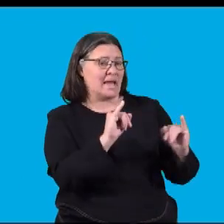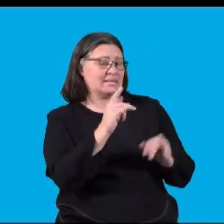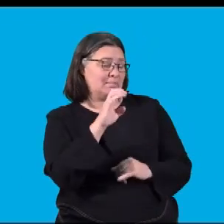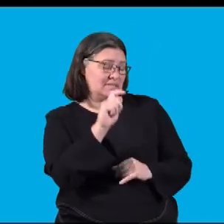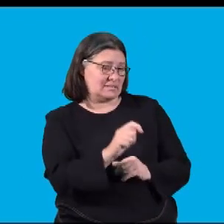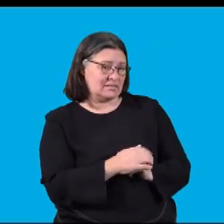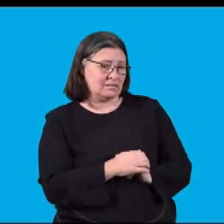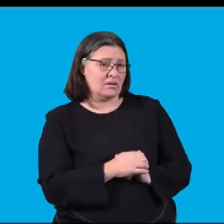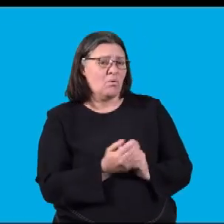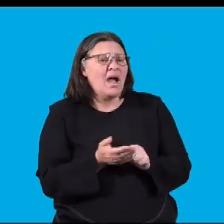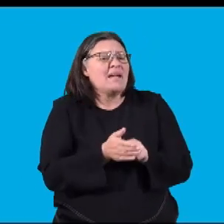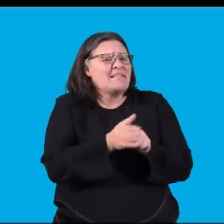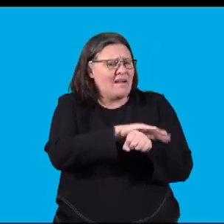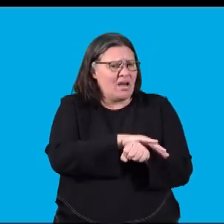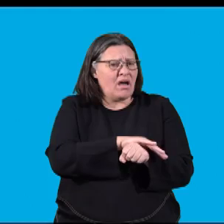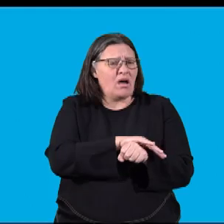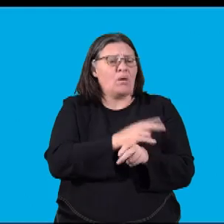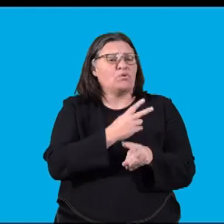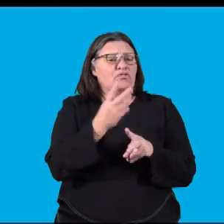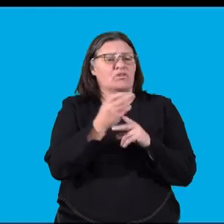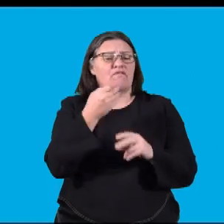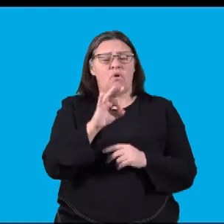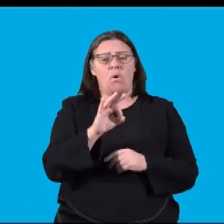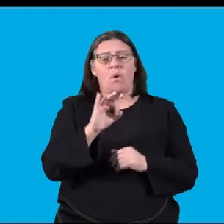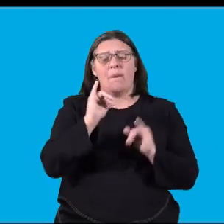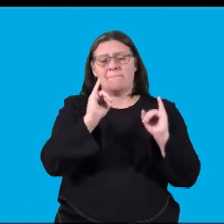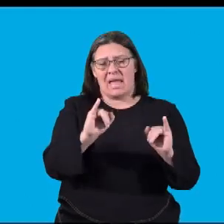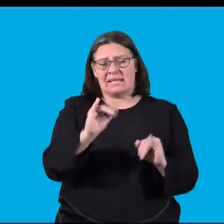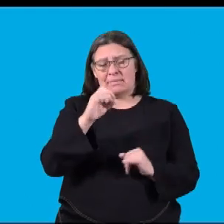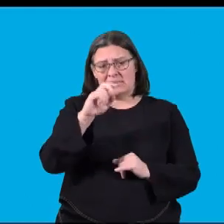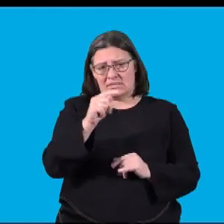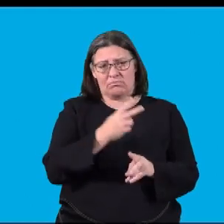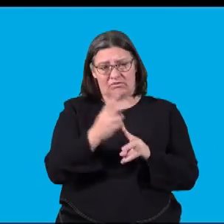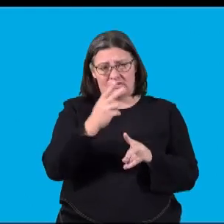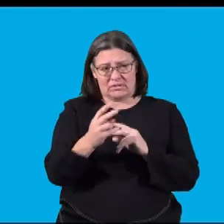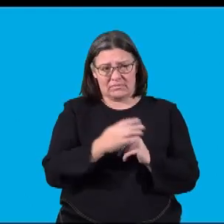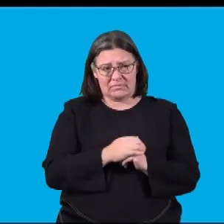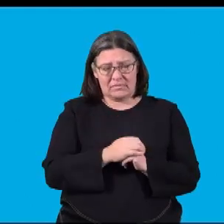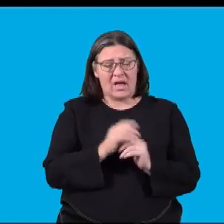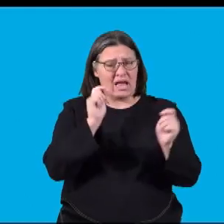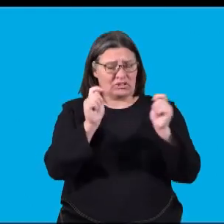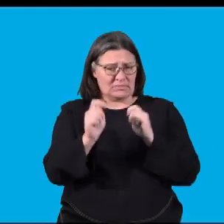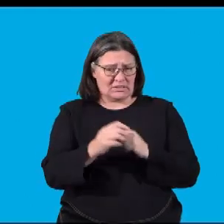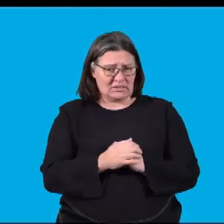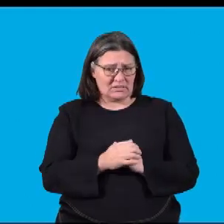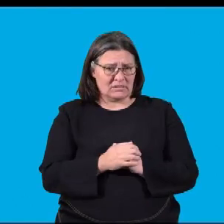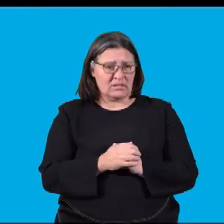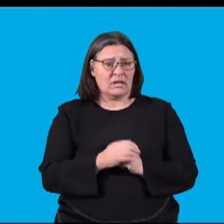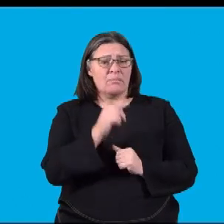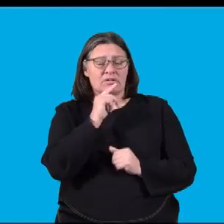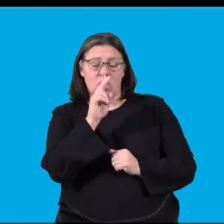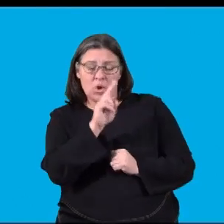debts. We have covered provision for bad debts adjustment. You will need to look